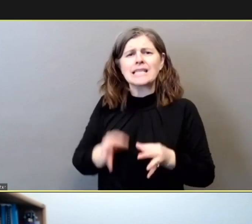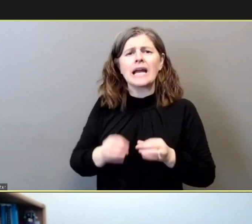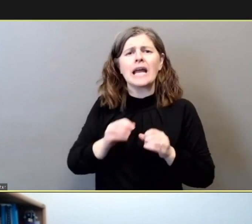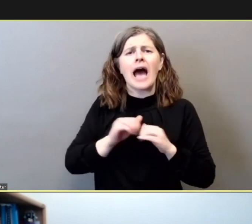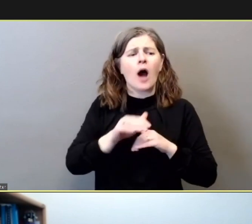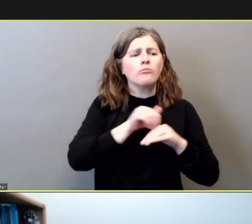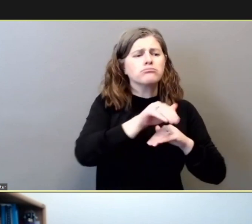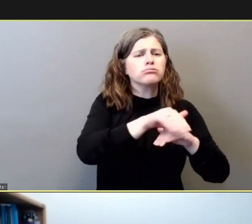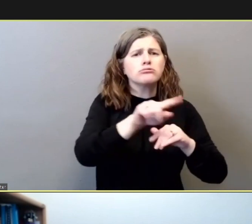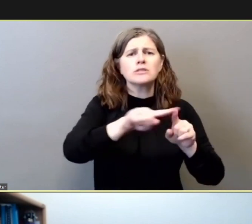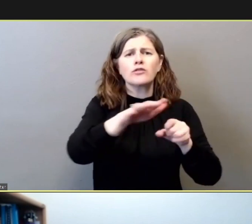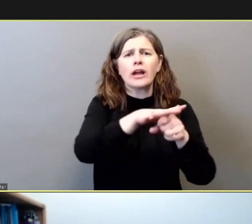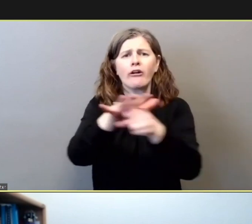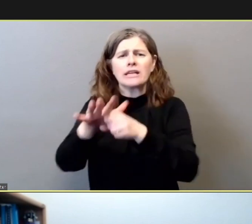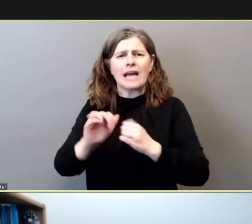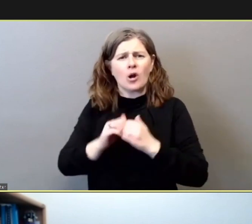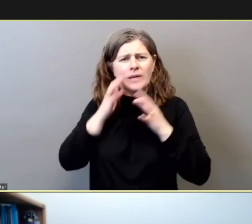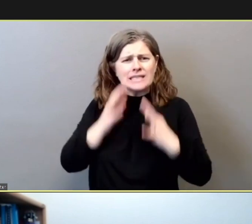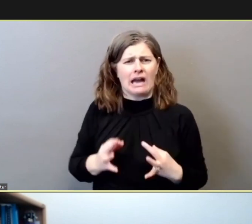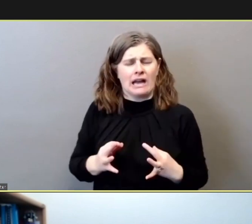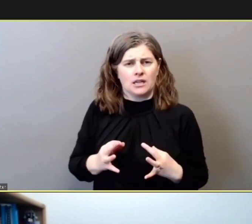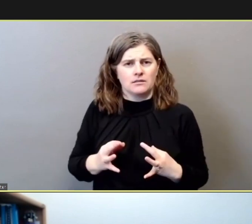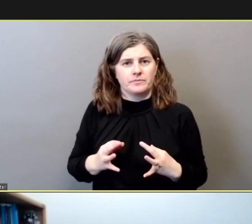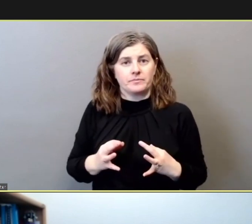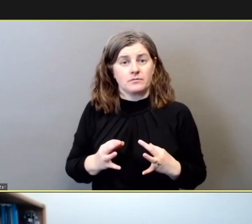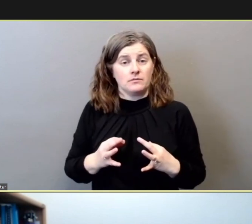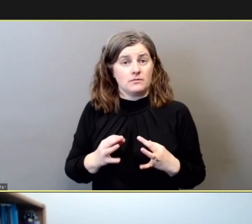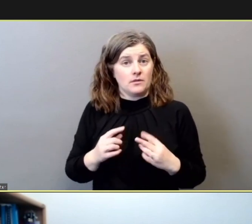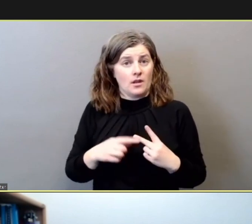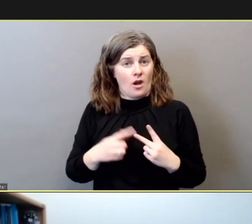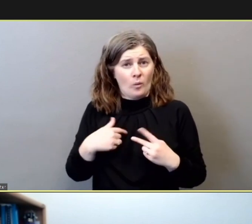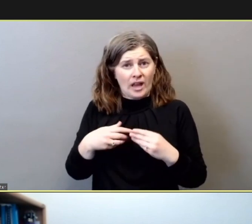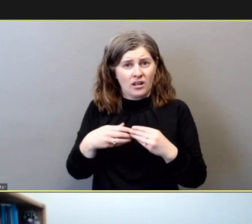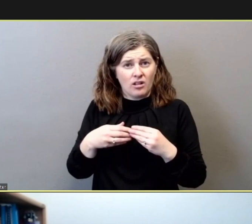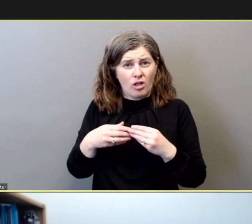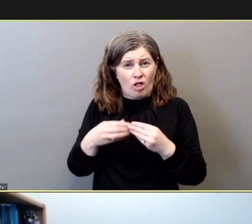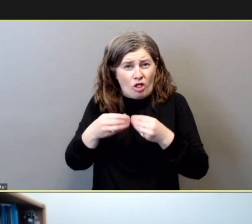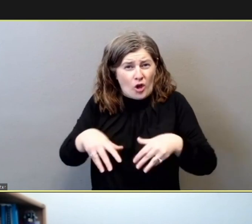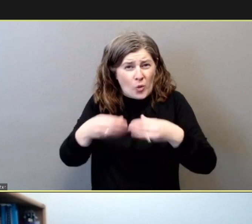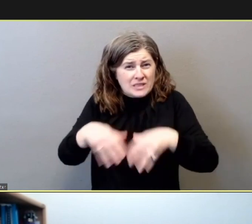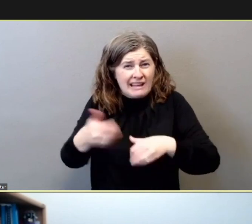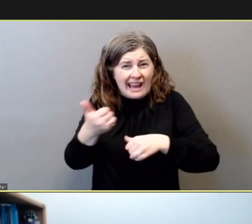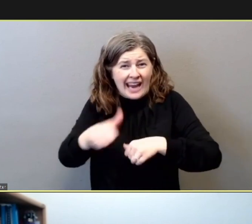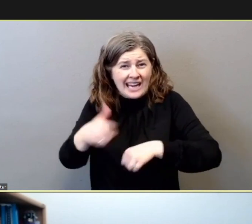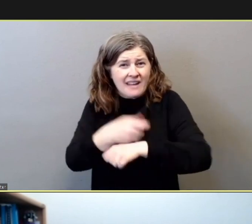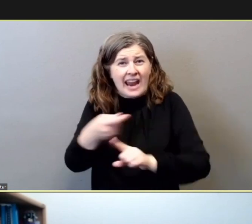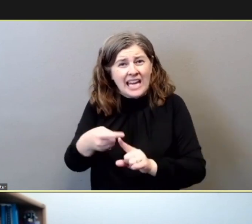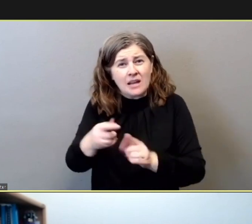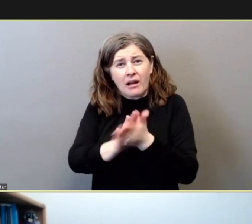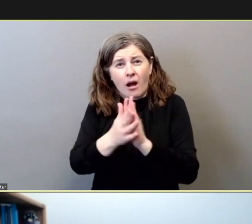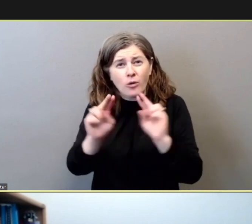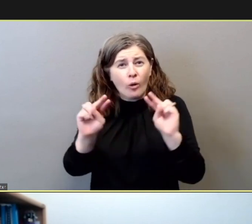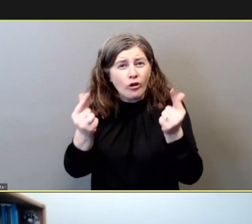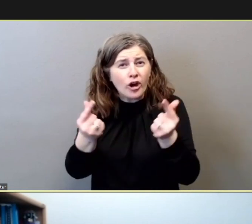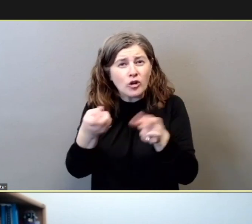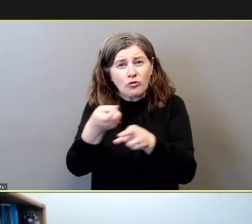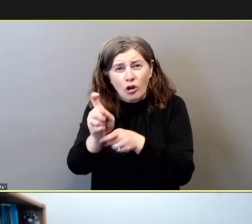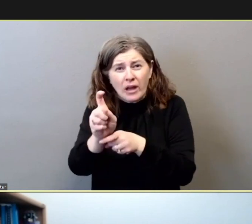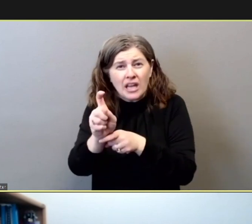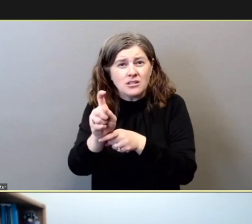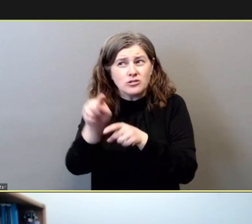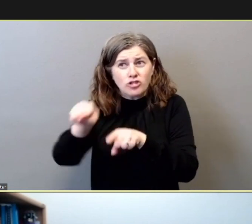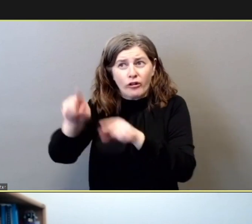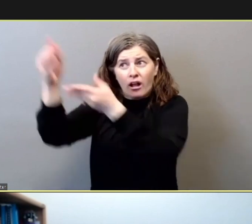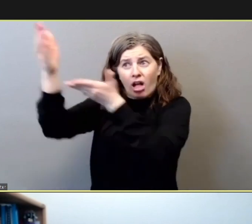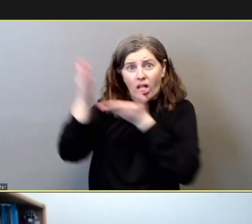distributed? And then are we losing any vaccines? Have any gone bad during distribution? And then one